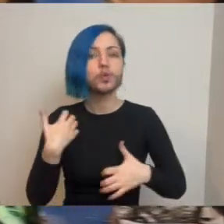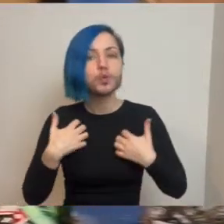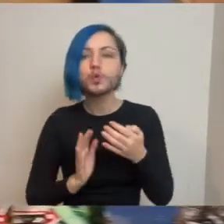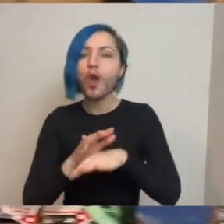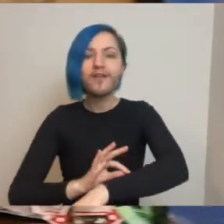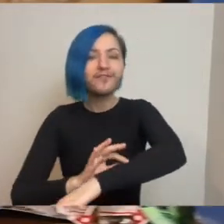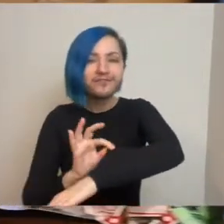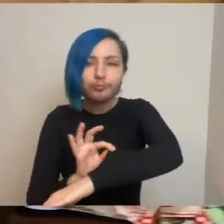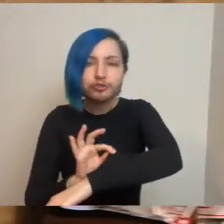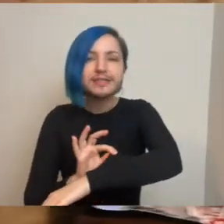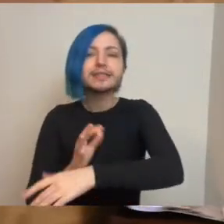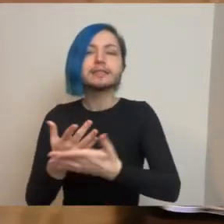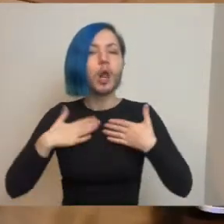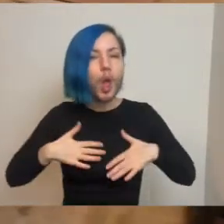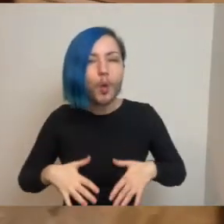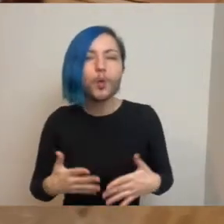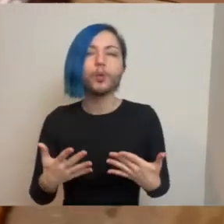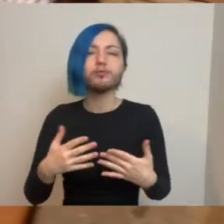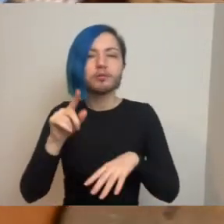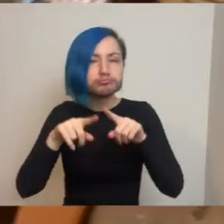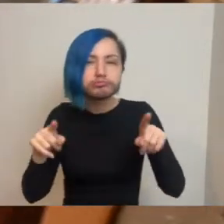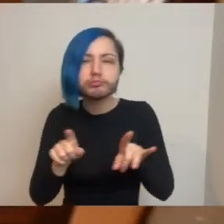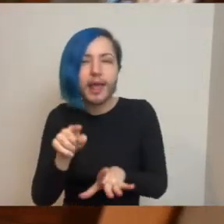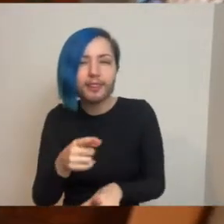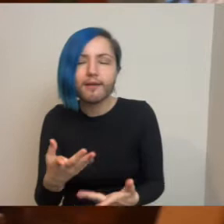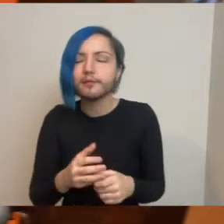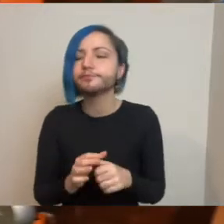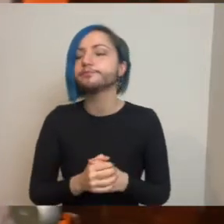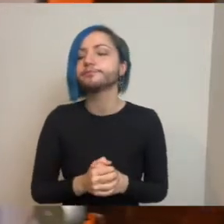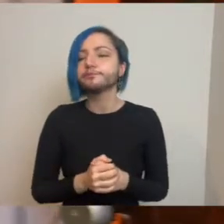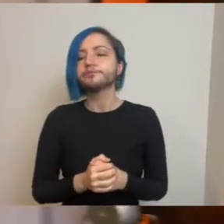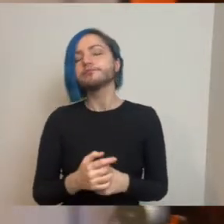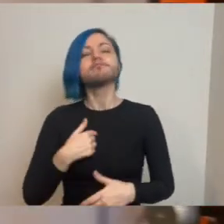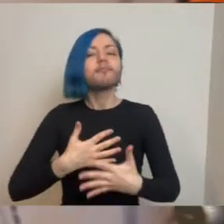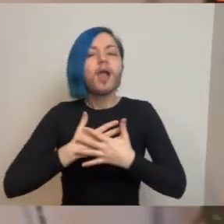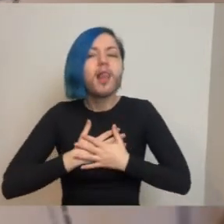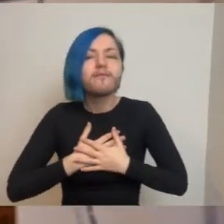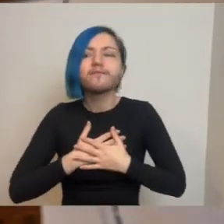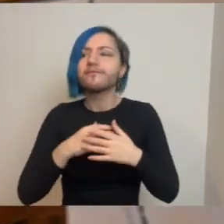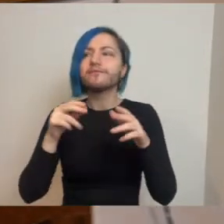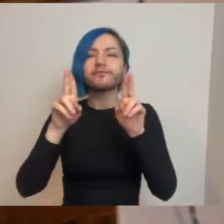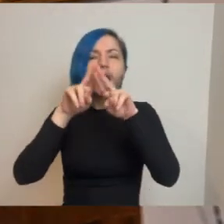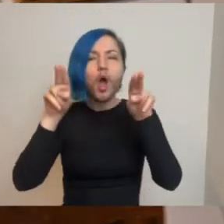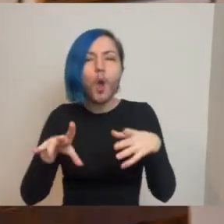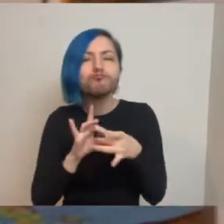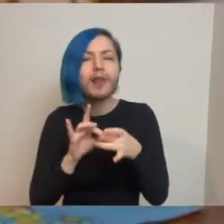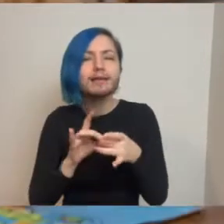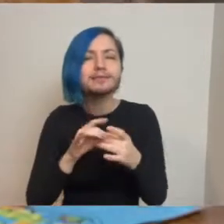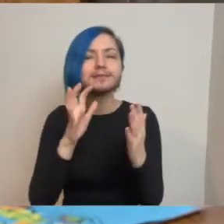in fabrics and clothes and that kind of thing. And I love domestic patterns